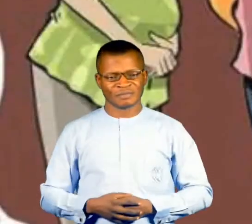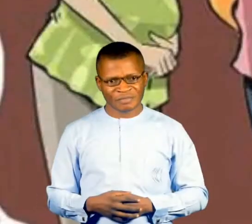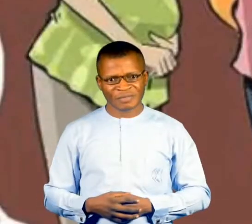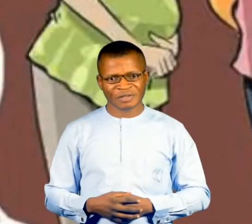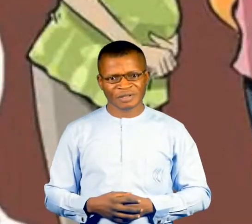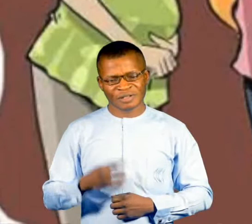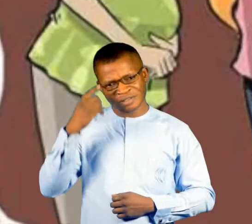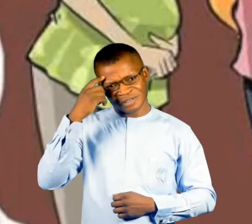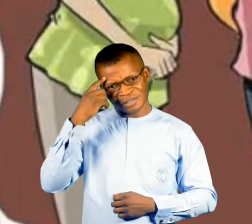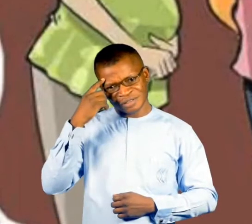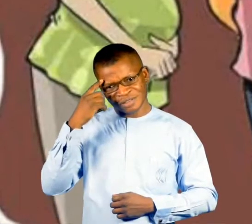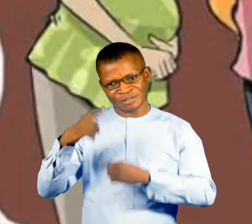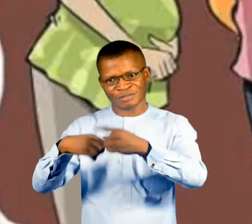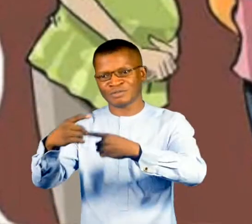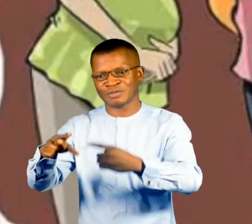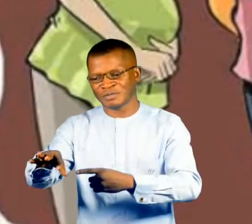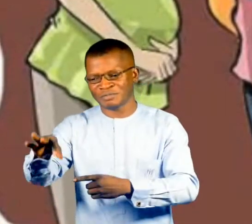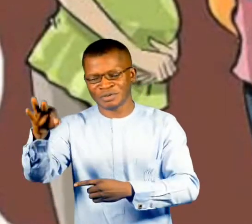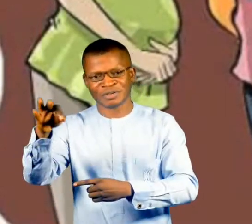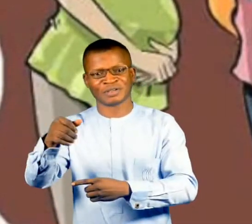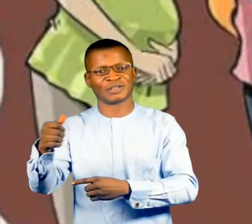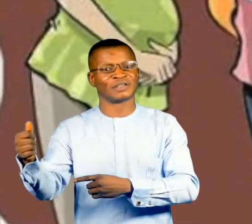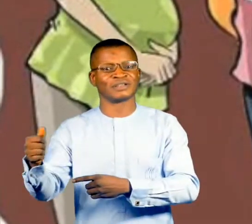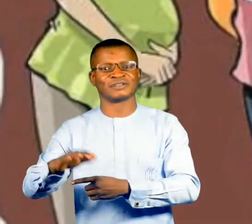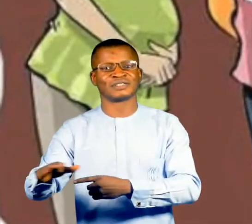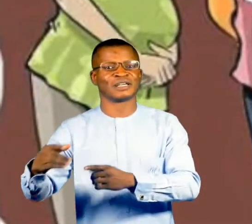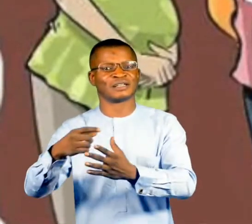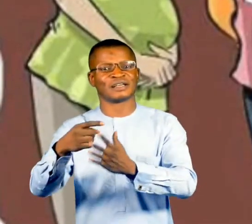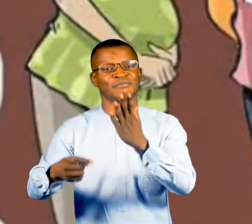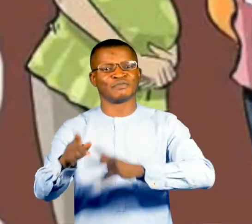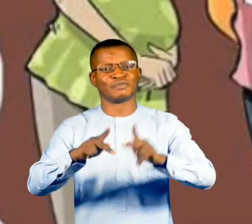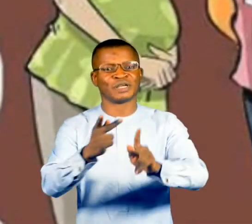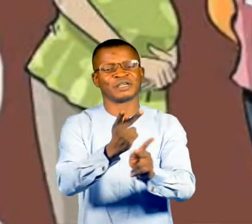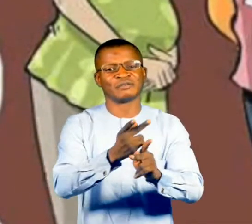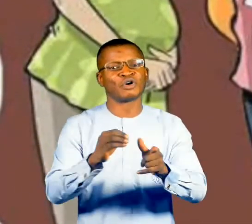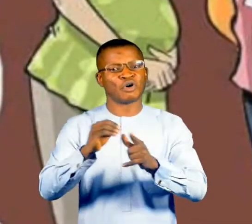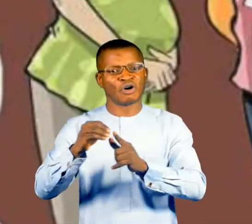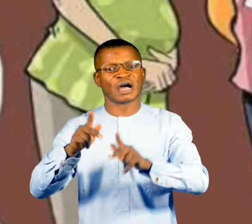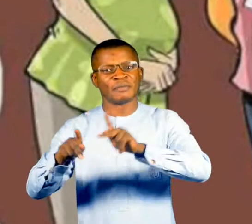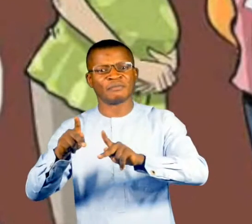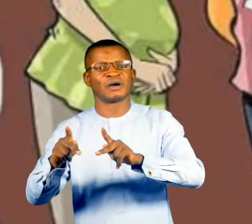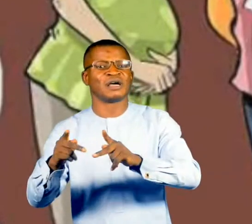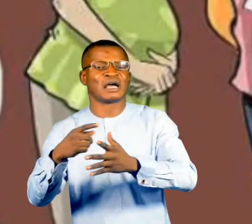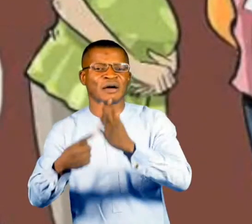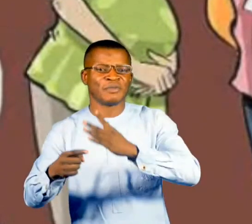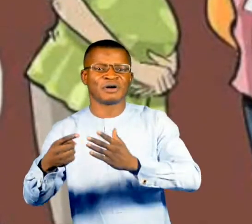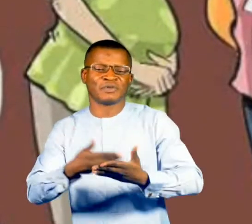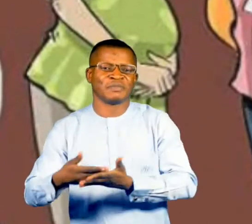They go pick the child among those they have already gotten, or among those they have even